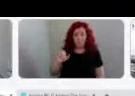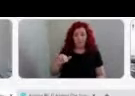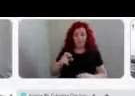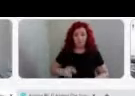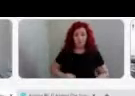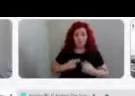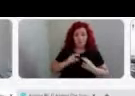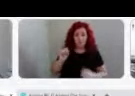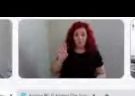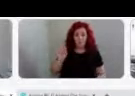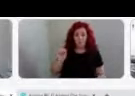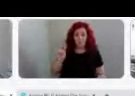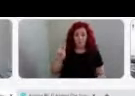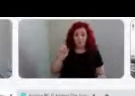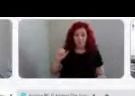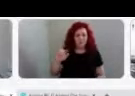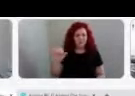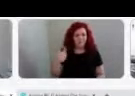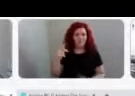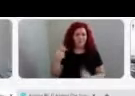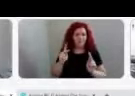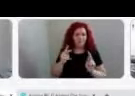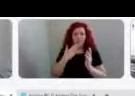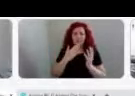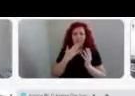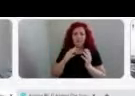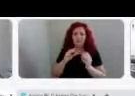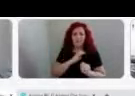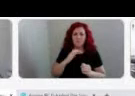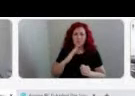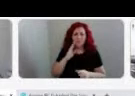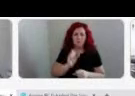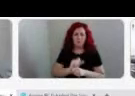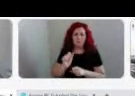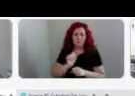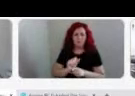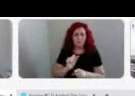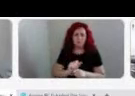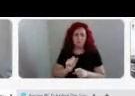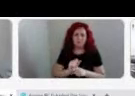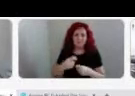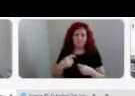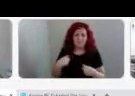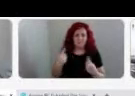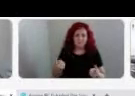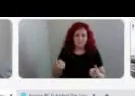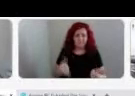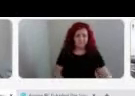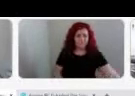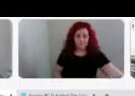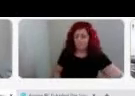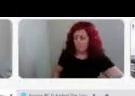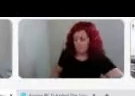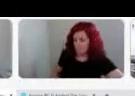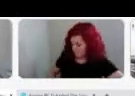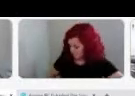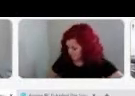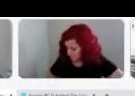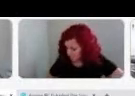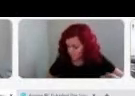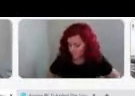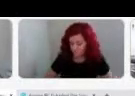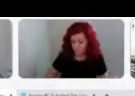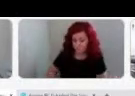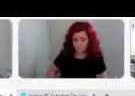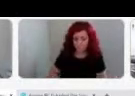everybody else i would like to thank the commission for doing all the hard work that's gotten to this point unfortunately at the